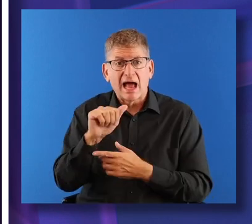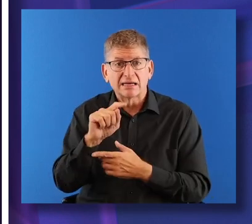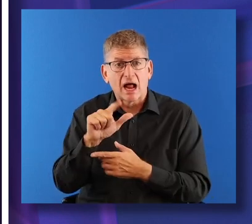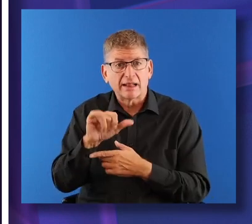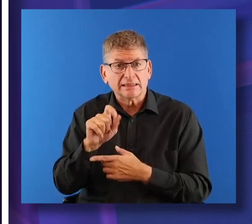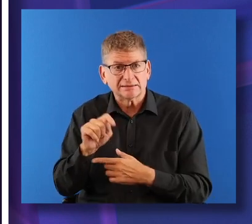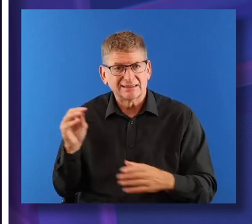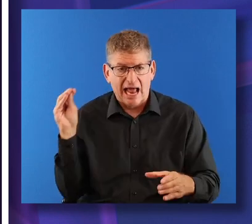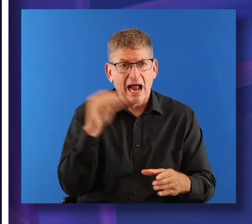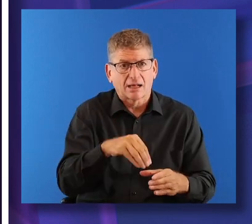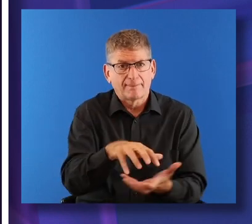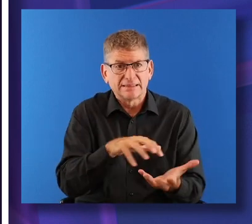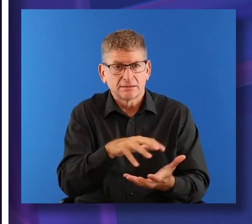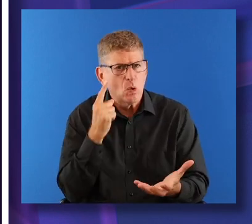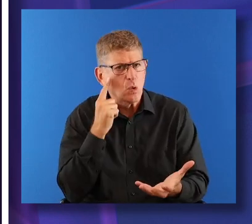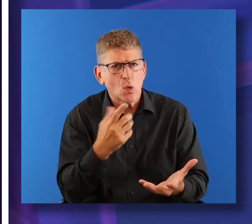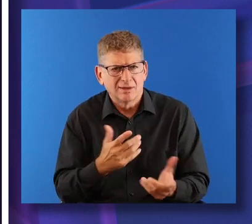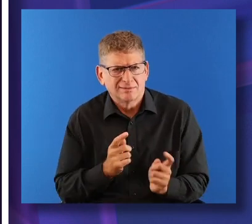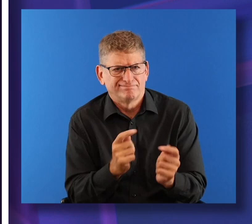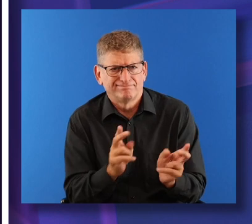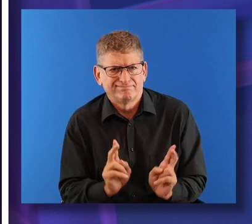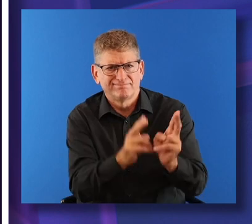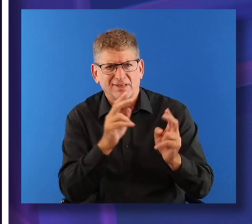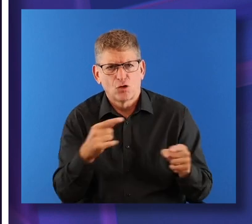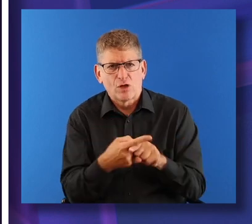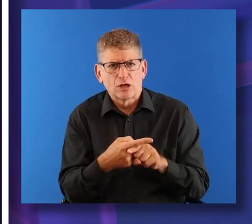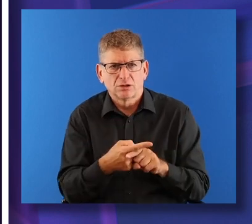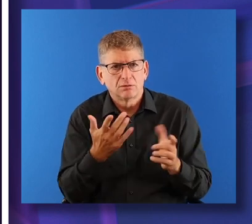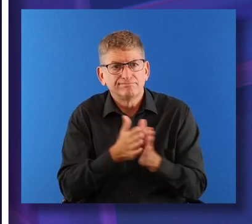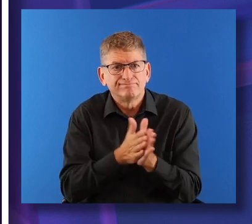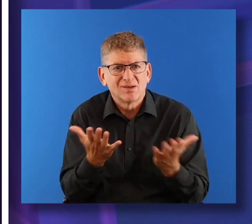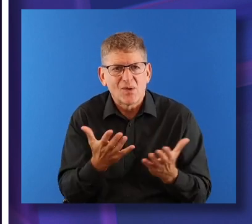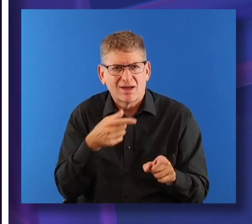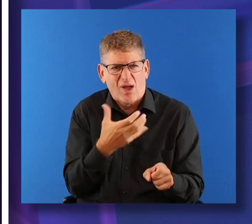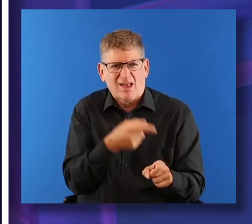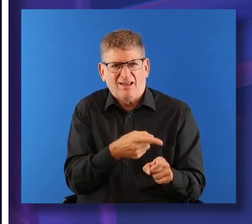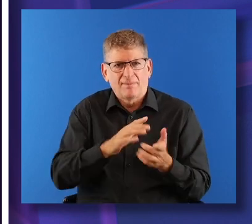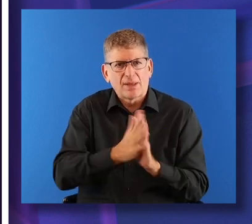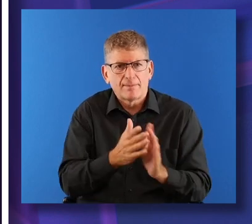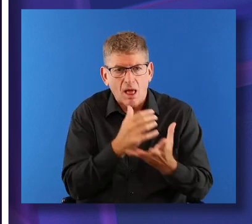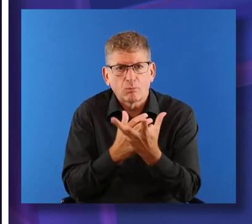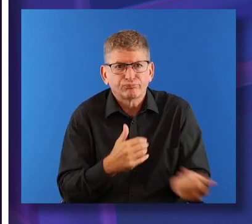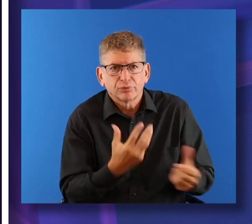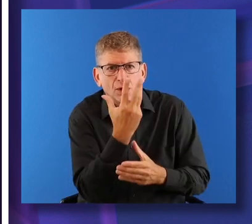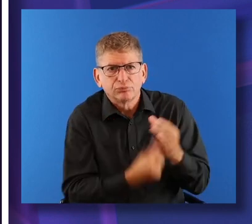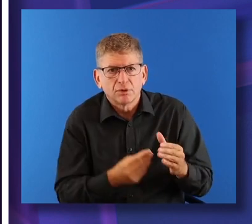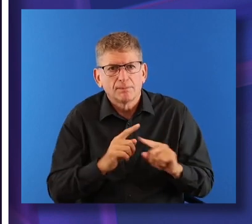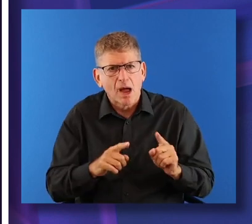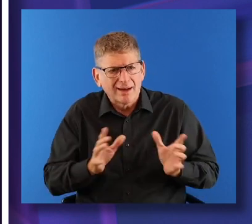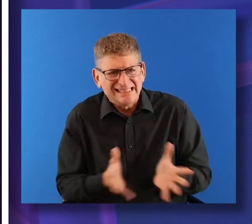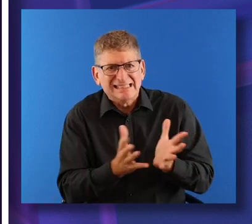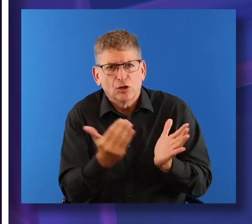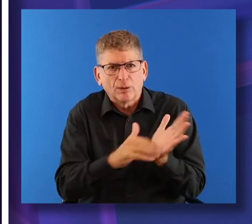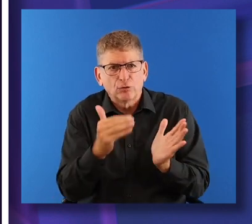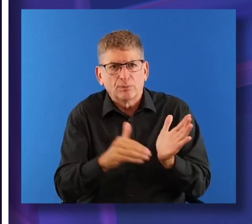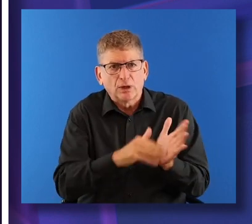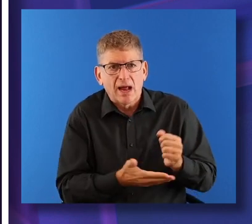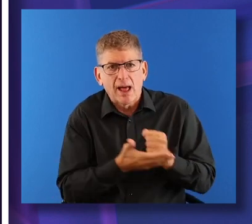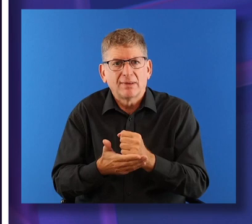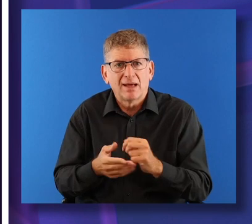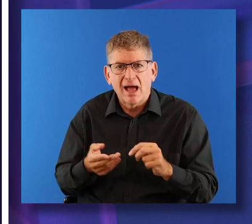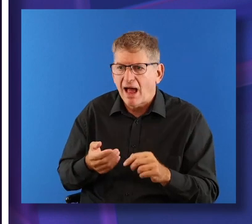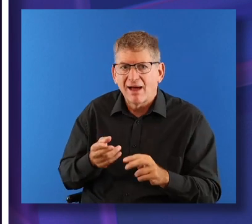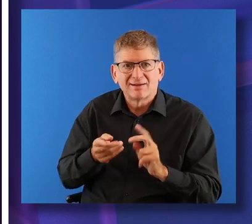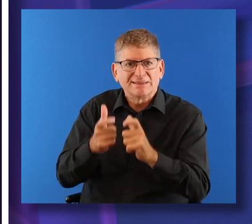reaction. A classic example is the oxidation of carbon monoxide on a platinum surface. Here, the platinum surface ensures